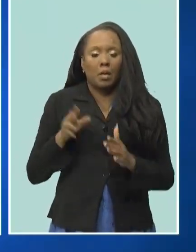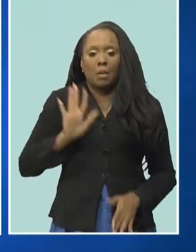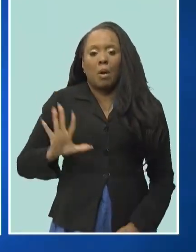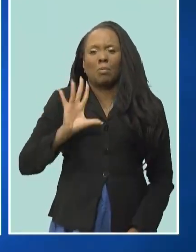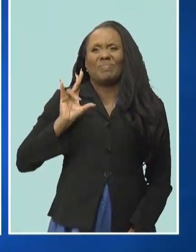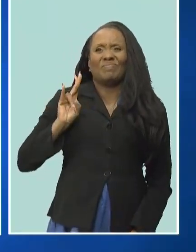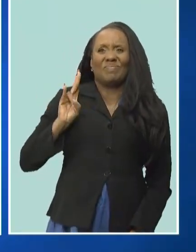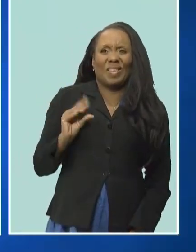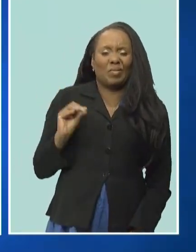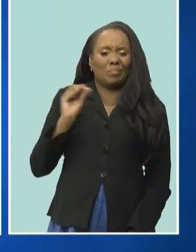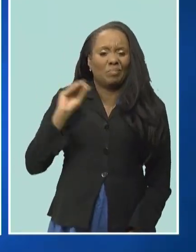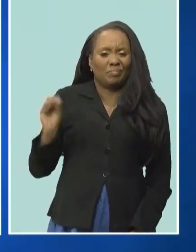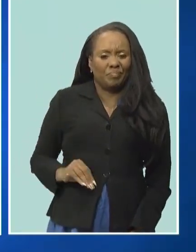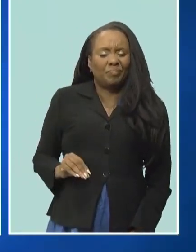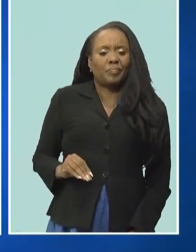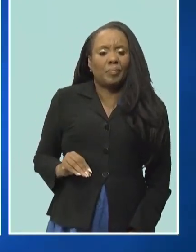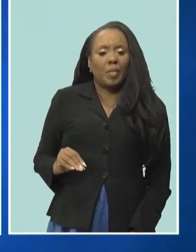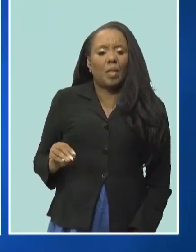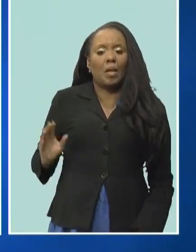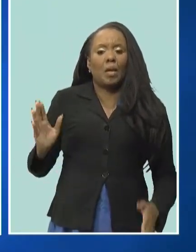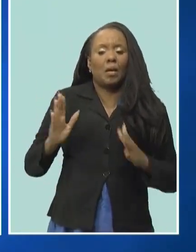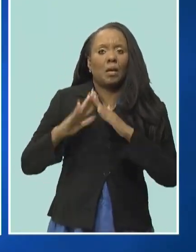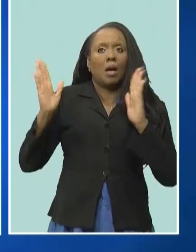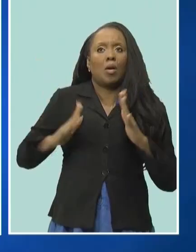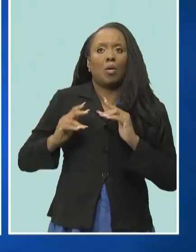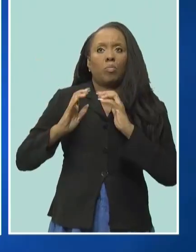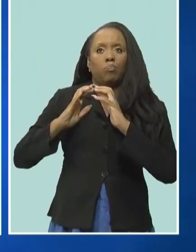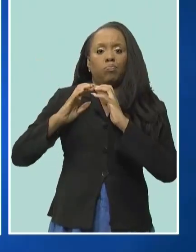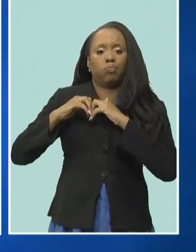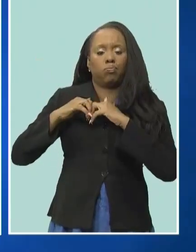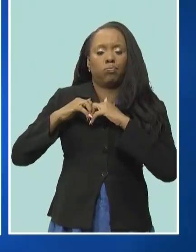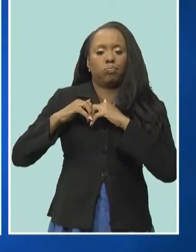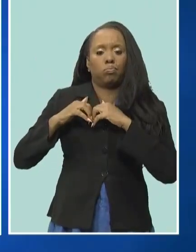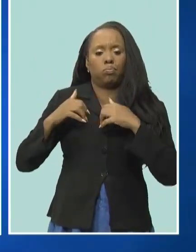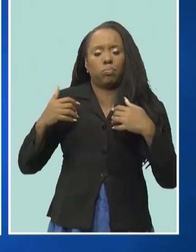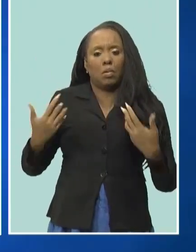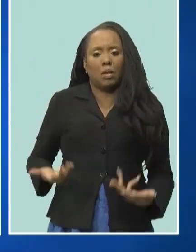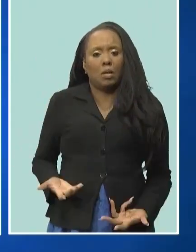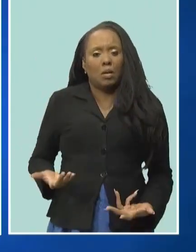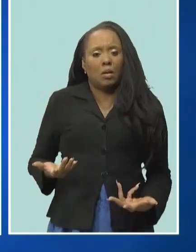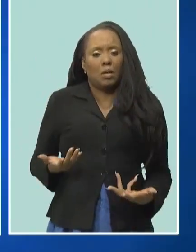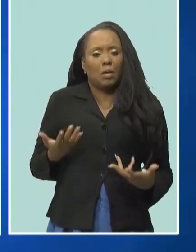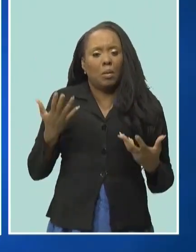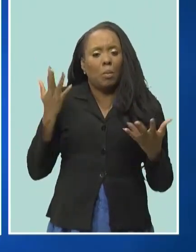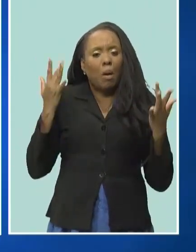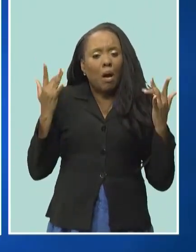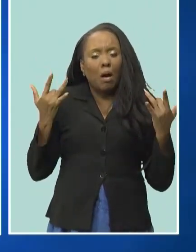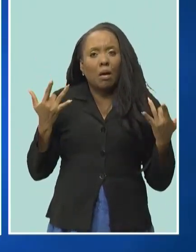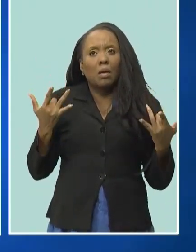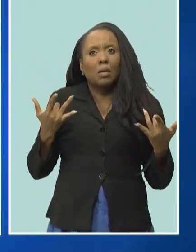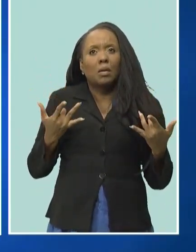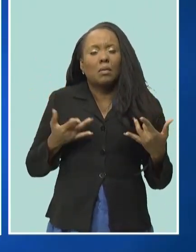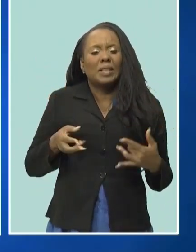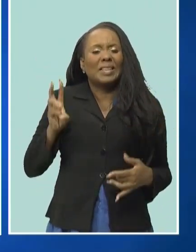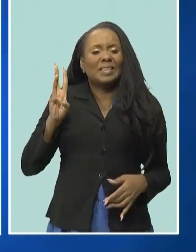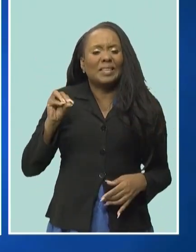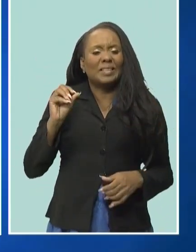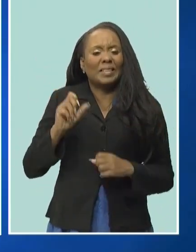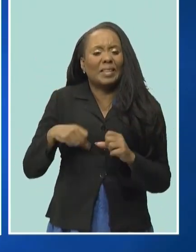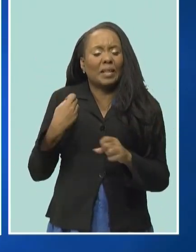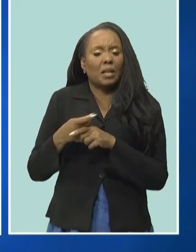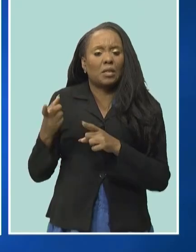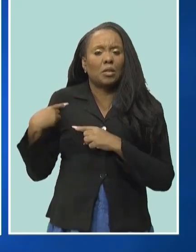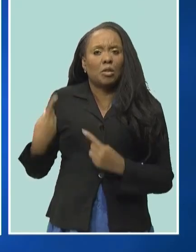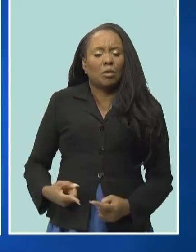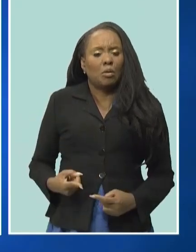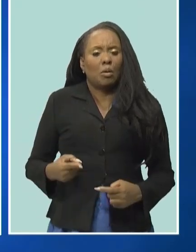our low and lower middle income housing stock because of the manner in which roofs were constructed for the last 60 years. And